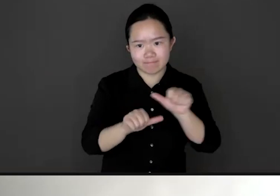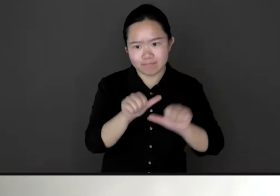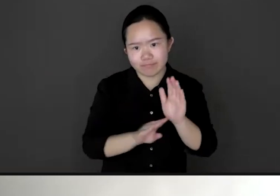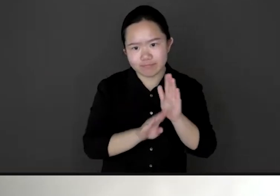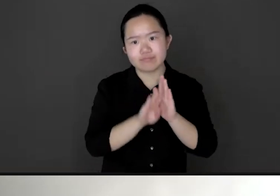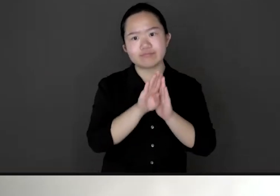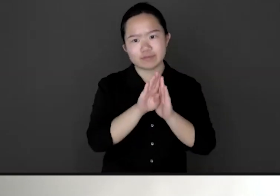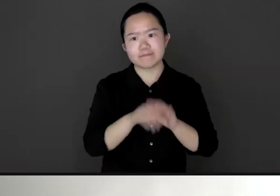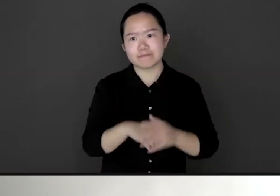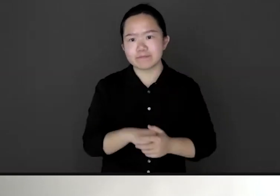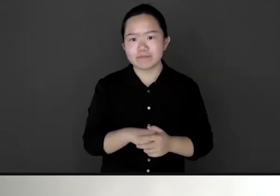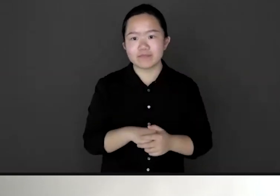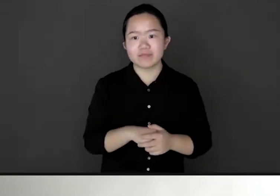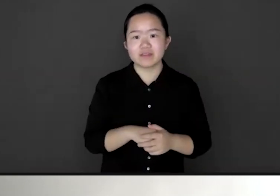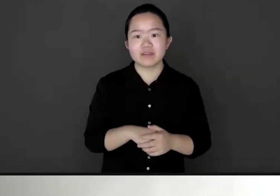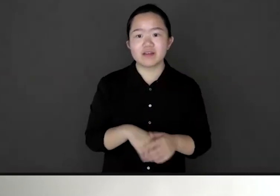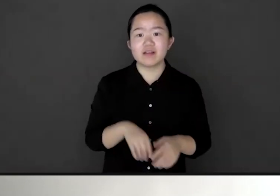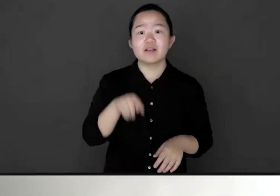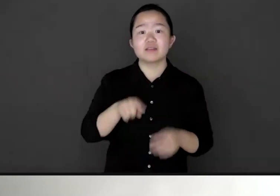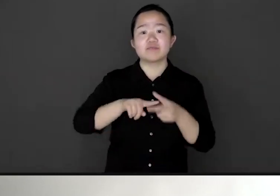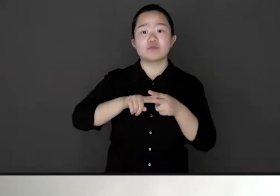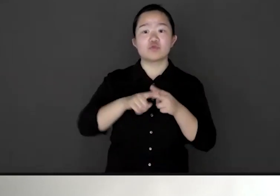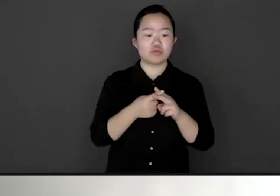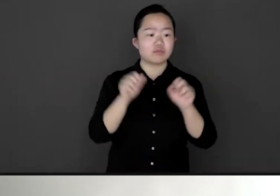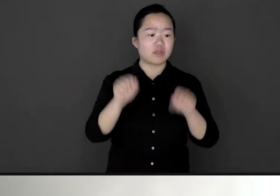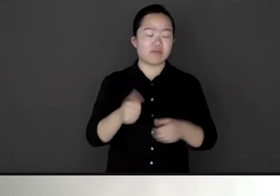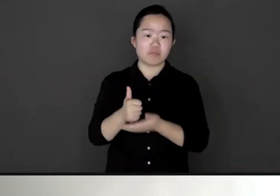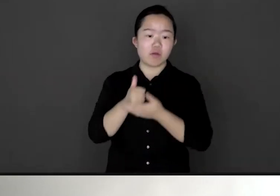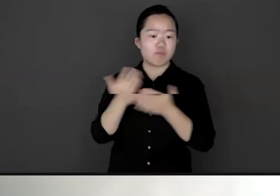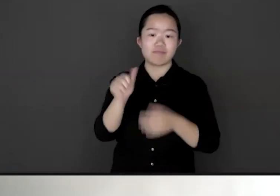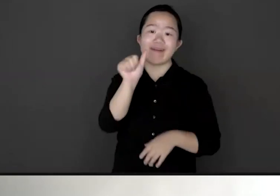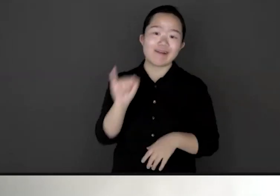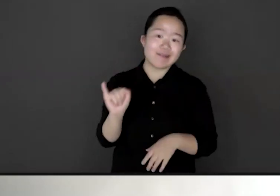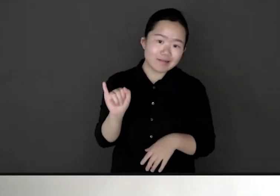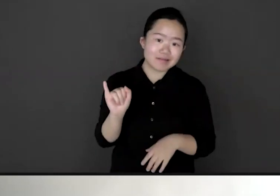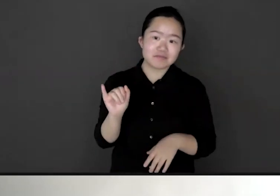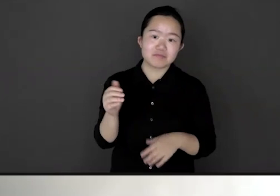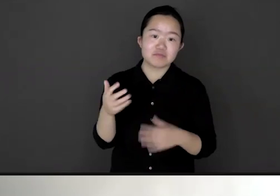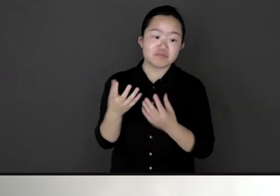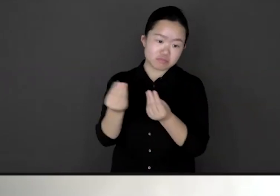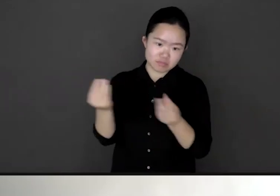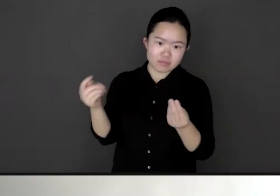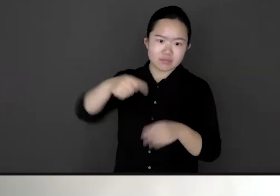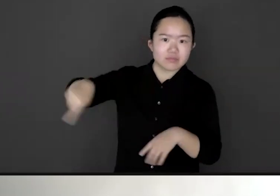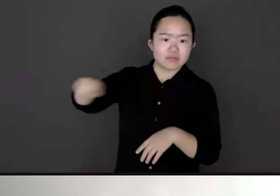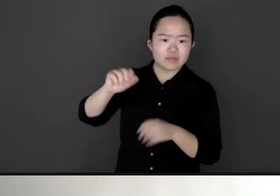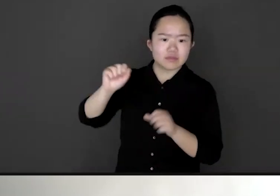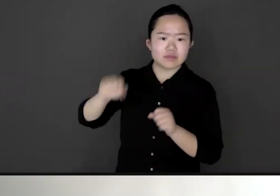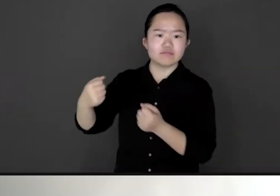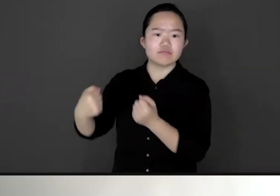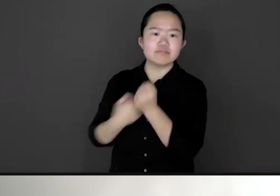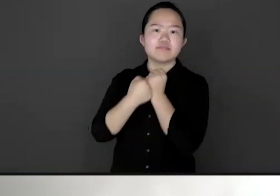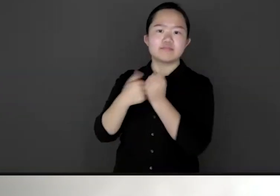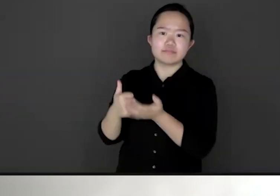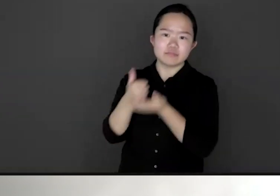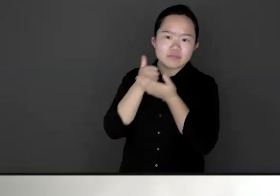AI could be helpful. But then how can you do things like what Microsoft has talked about in terms of these templates to make it easier to do the right thing? Because if you make it